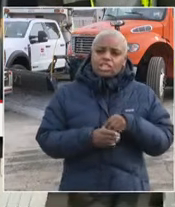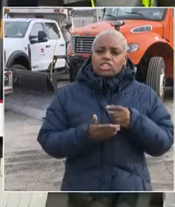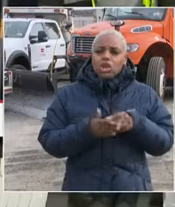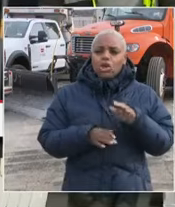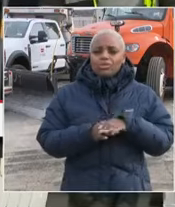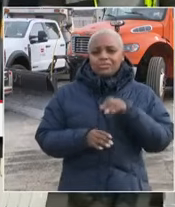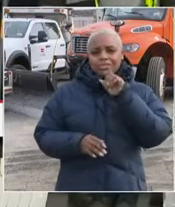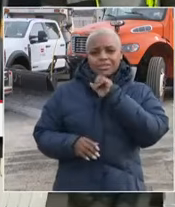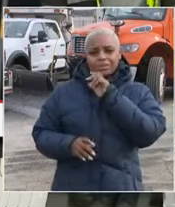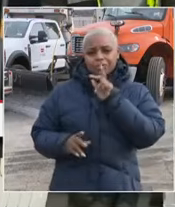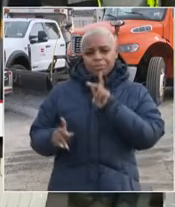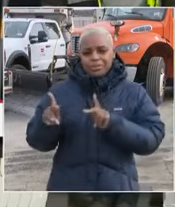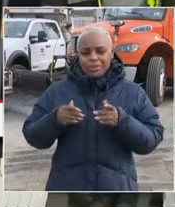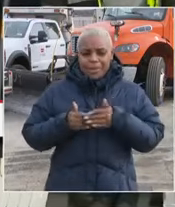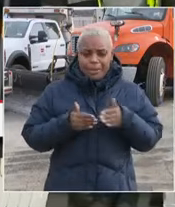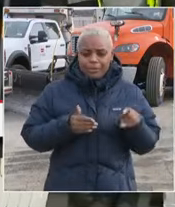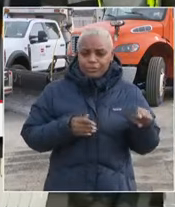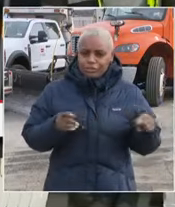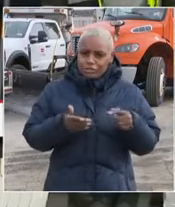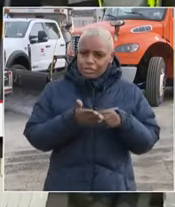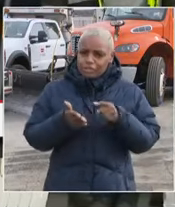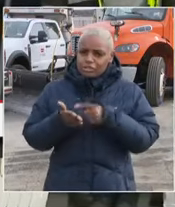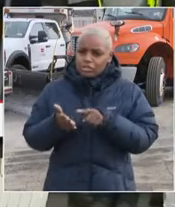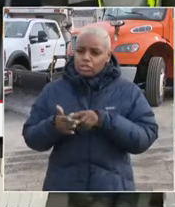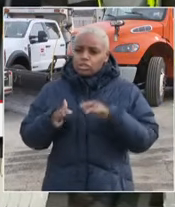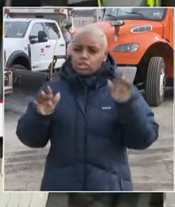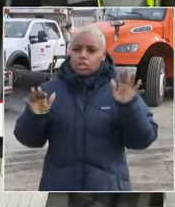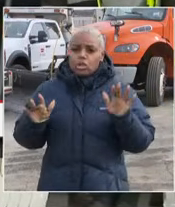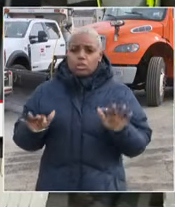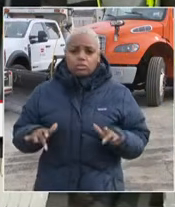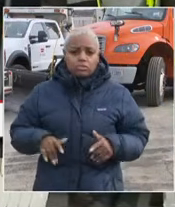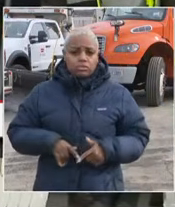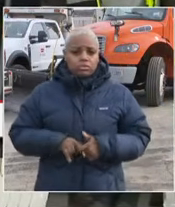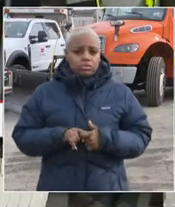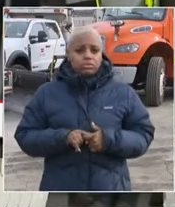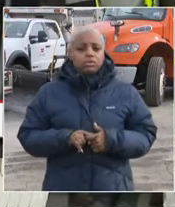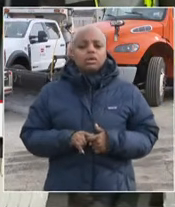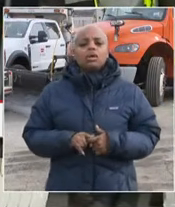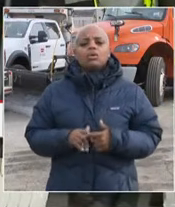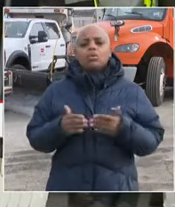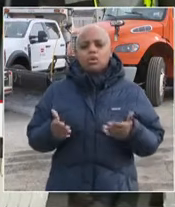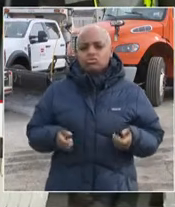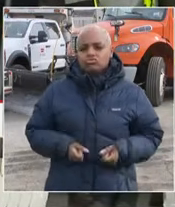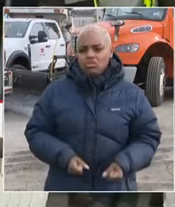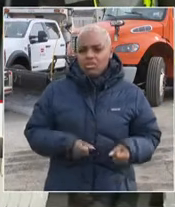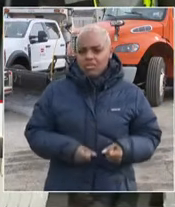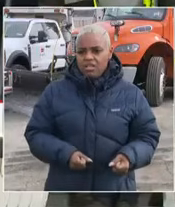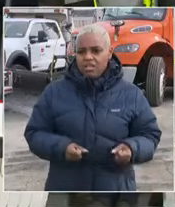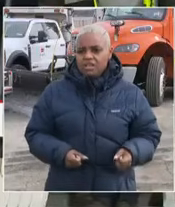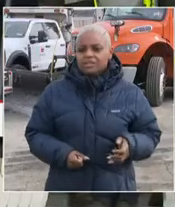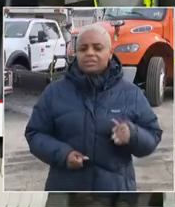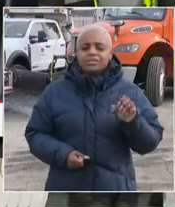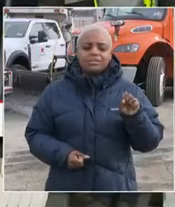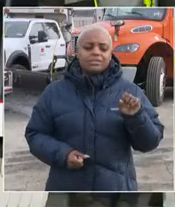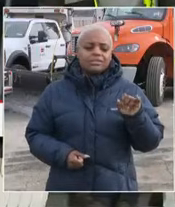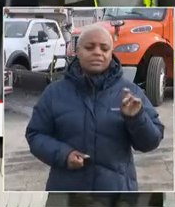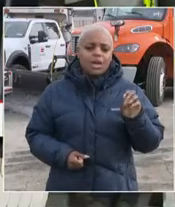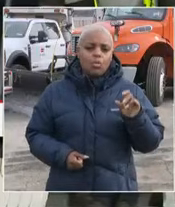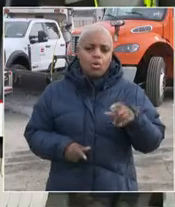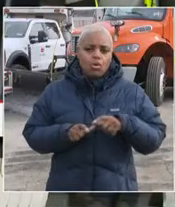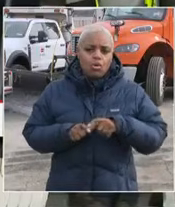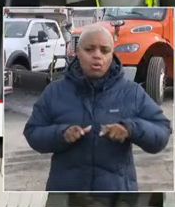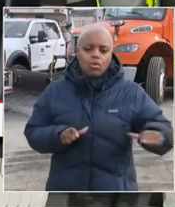snowfall stops and you can venture outside, just help them out clearing their sidewalks. We'll touch on that with some of the other directors.